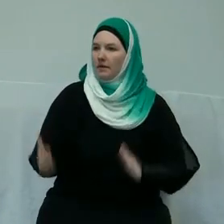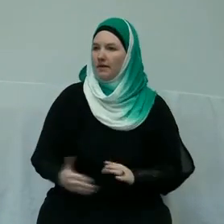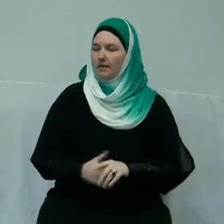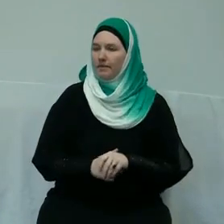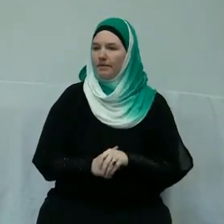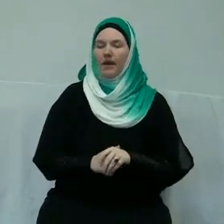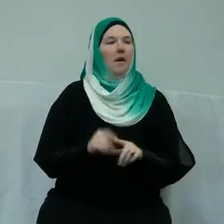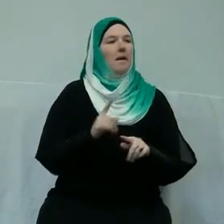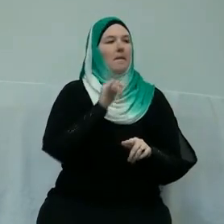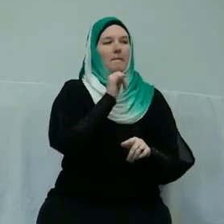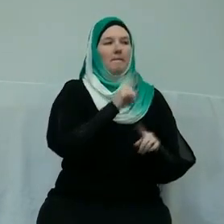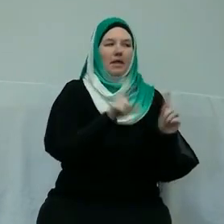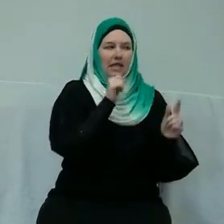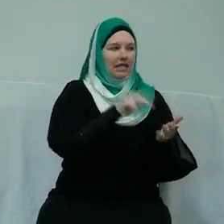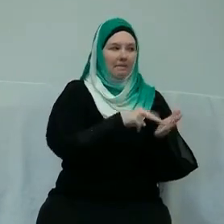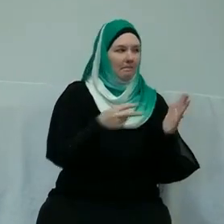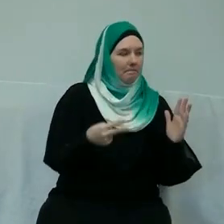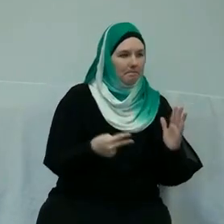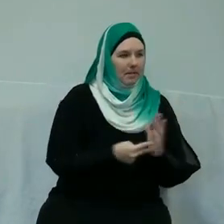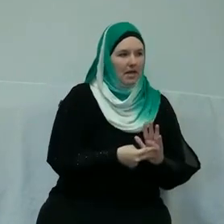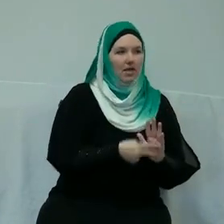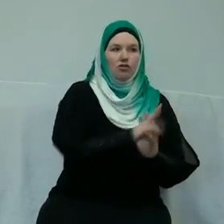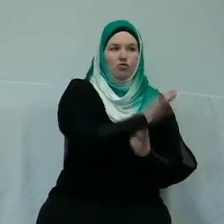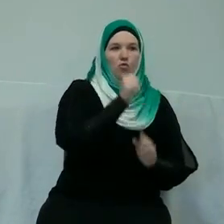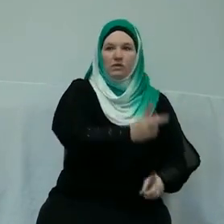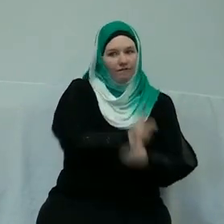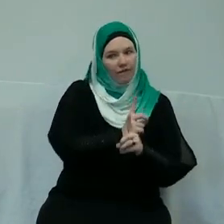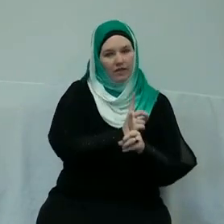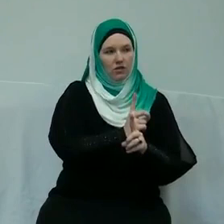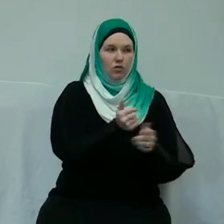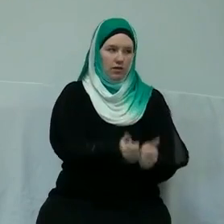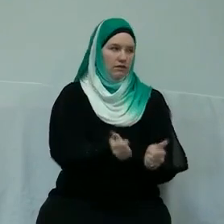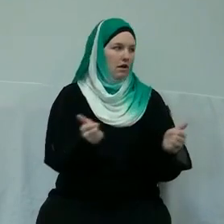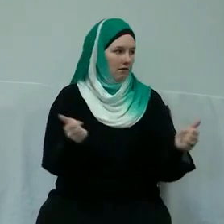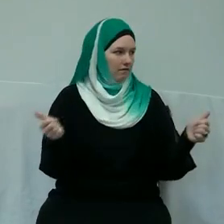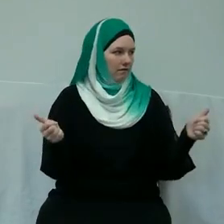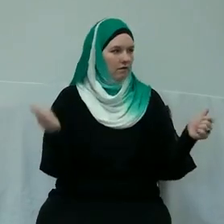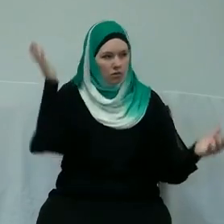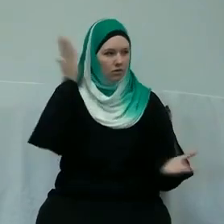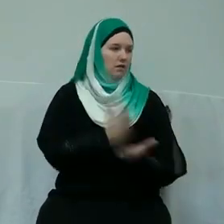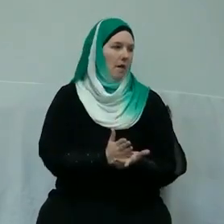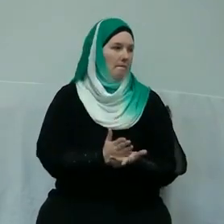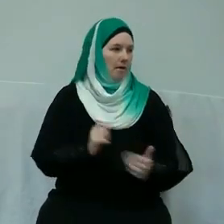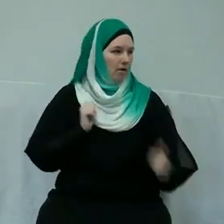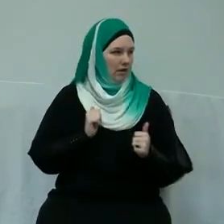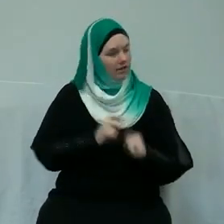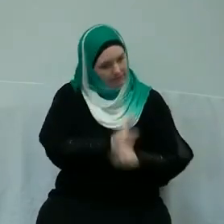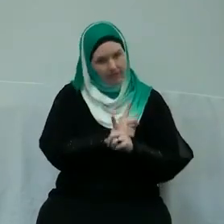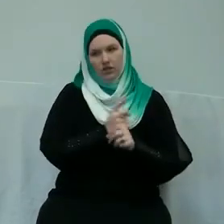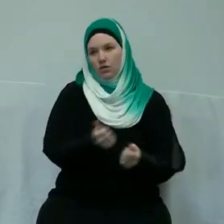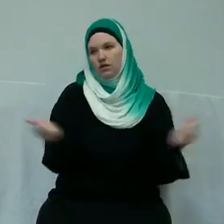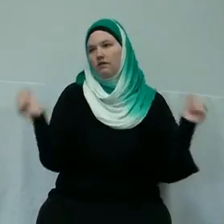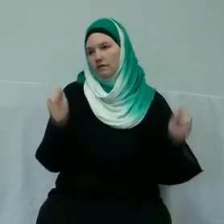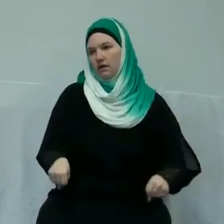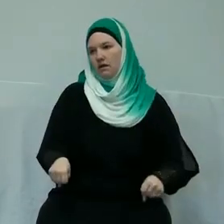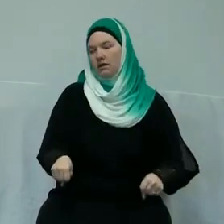But that doesn't mean that you do not defend yourself. To stop aggression, defend yourself. Allah